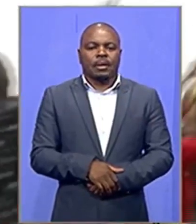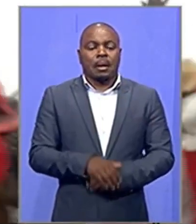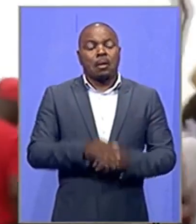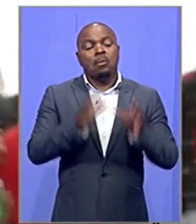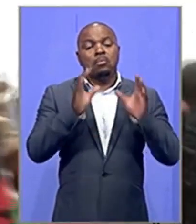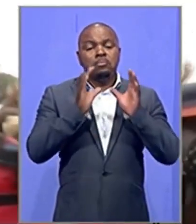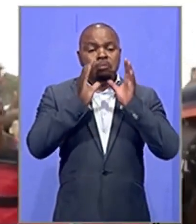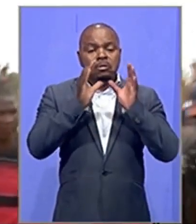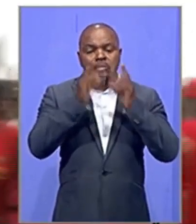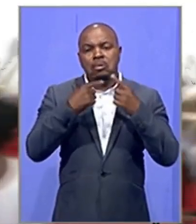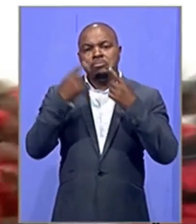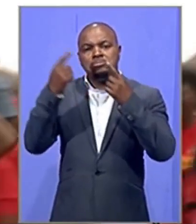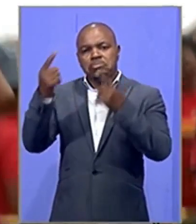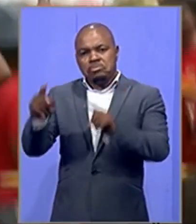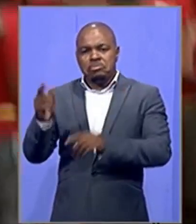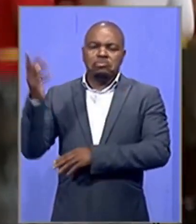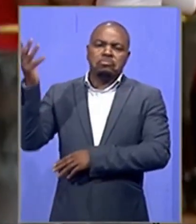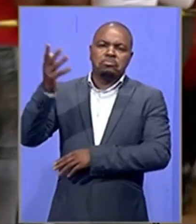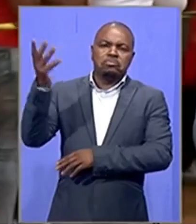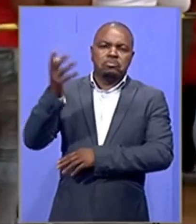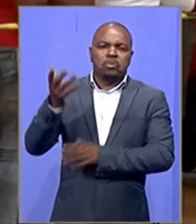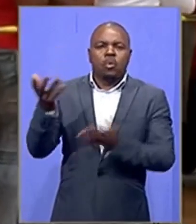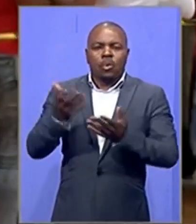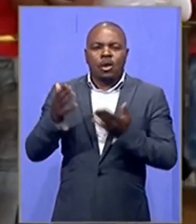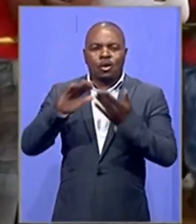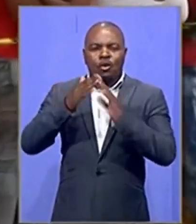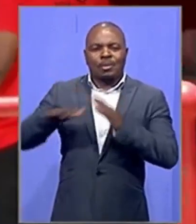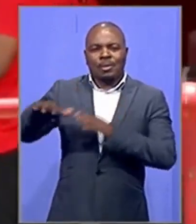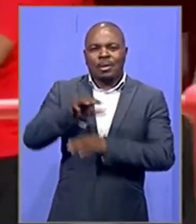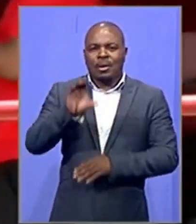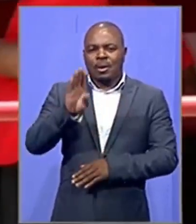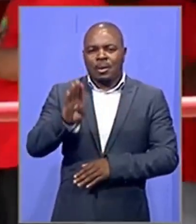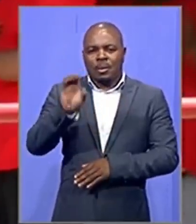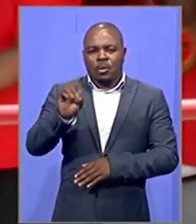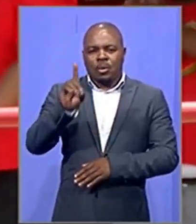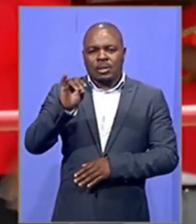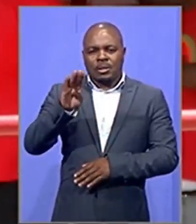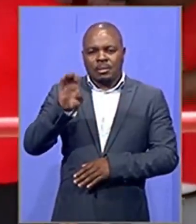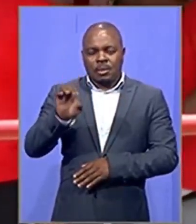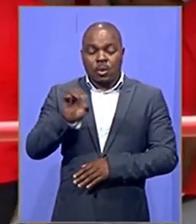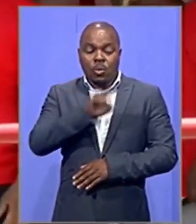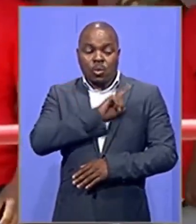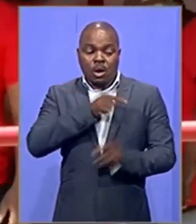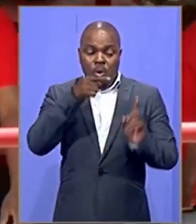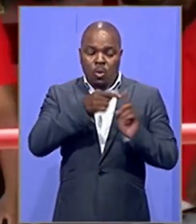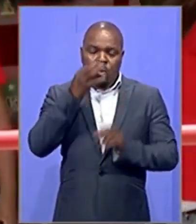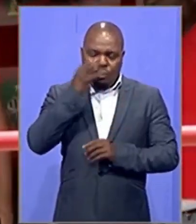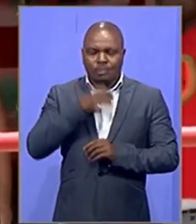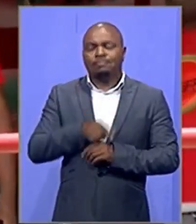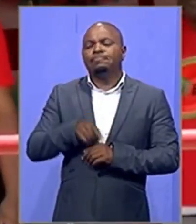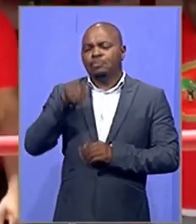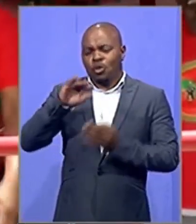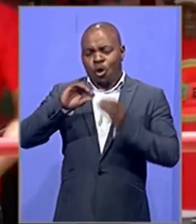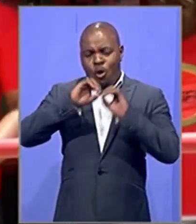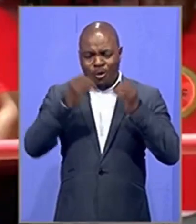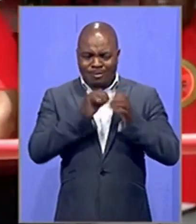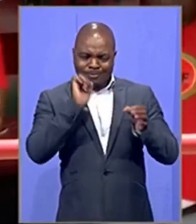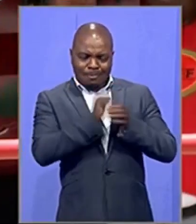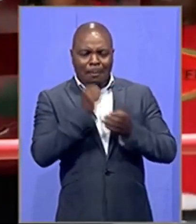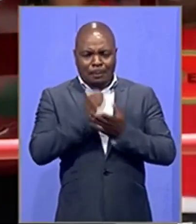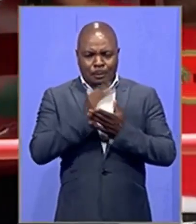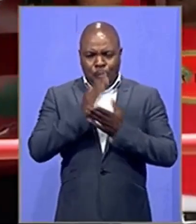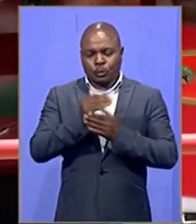Malema o be a bolela seo nakong ya ge a bolela le badudi ba bodibe mo a rego mokgatlo wa gabo o ya go netefatša gore o